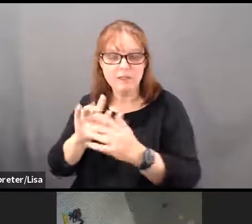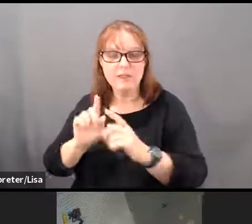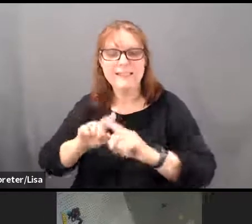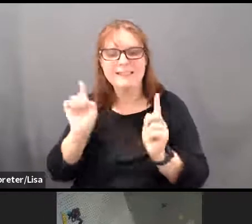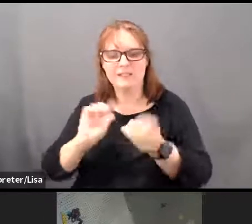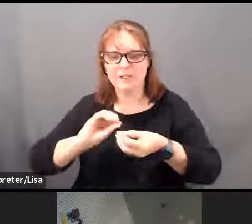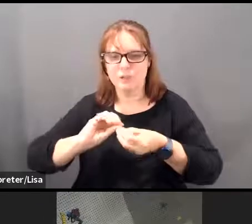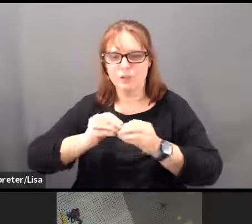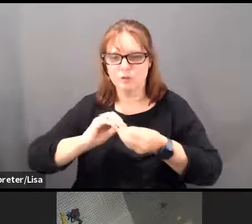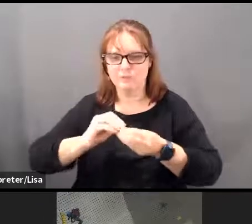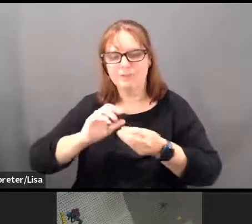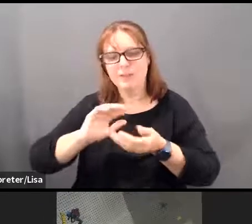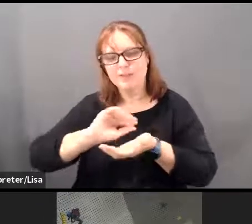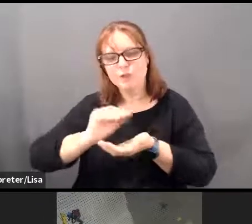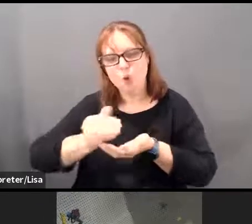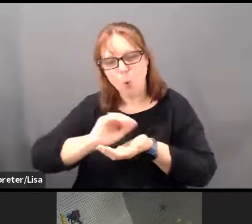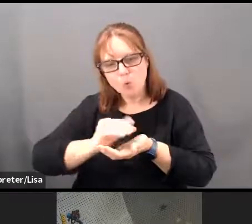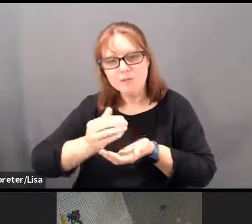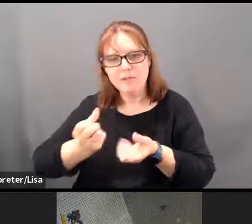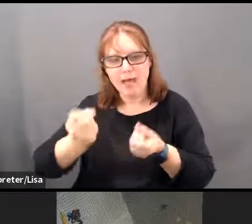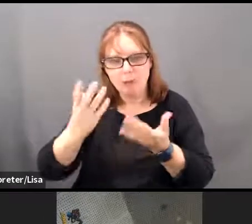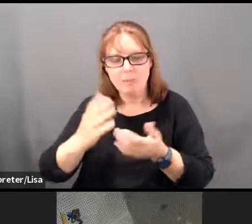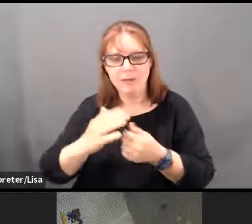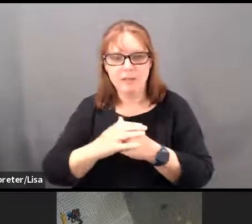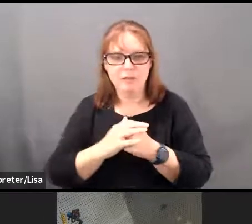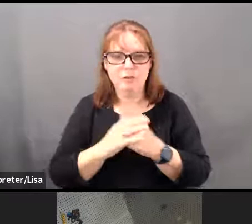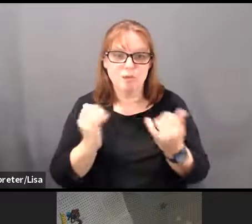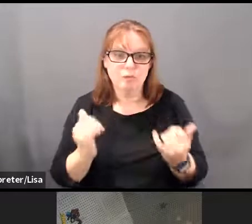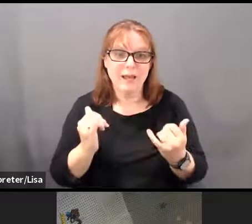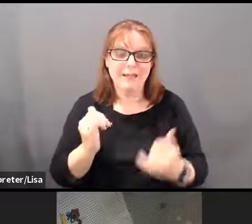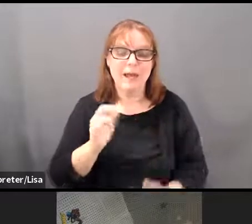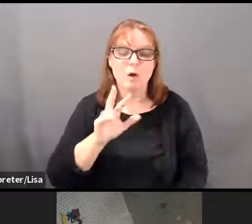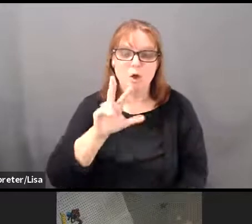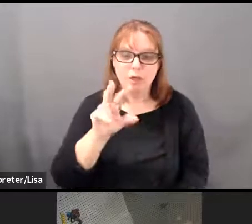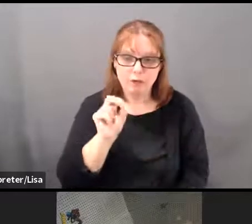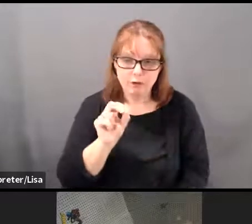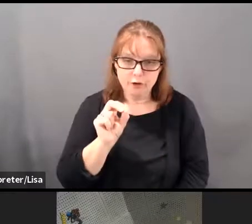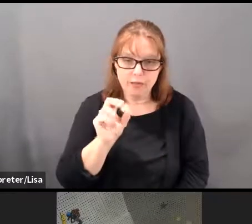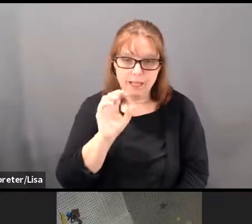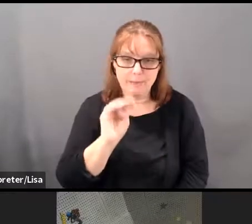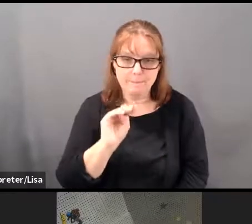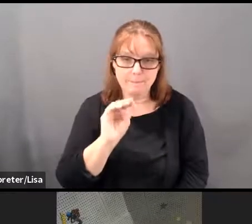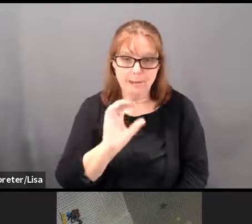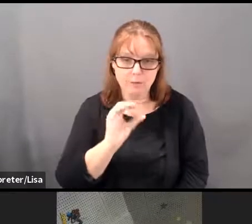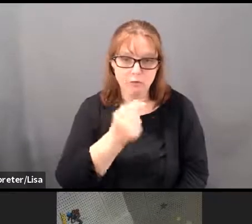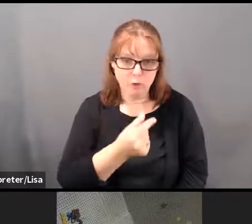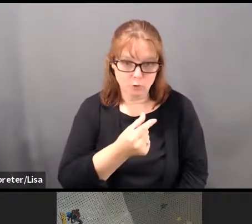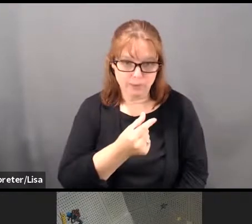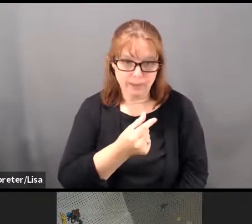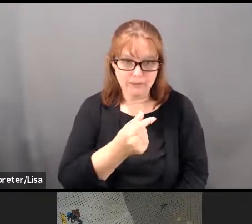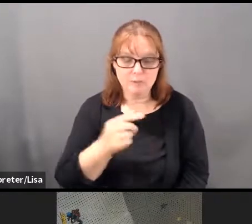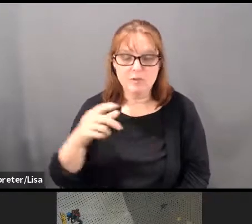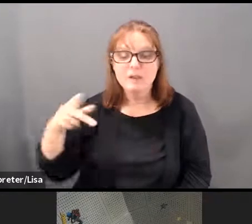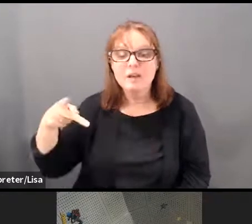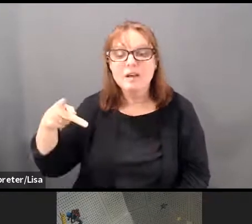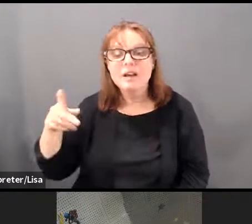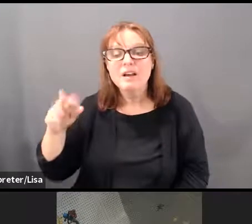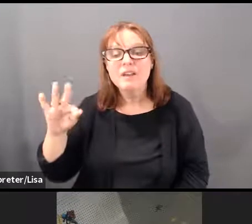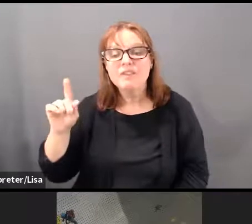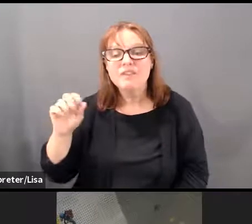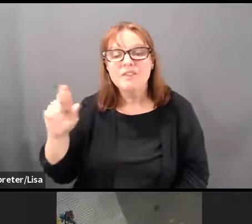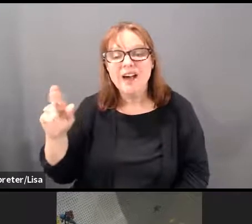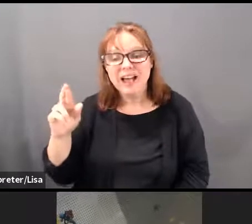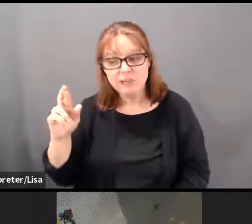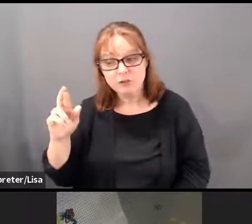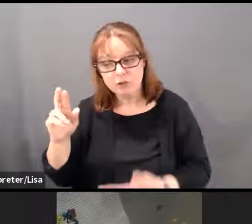So right now, when you get a vaccine, it's 30 micrograms. But Pfizer is looking at 10, 20, and 30 micrograms to